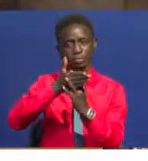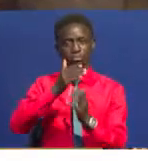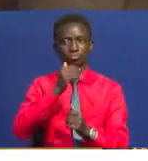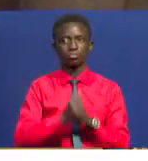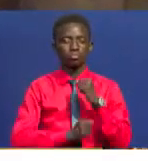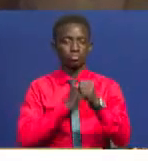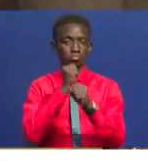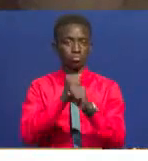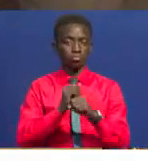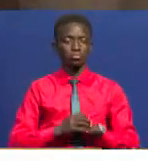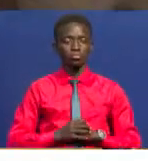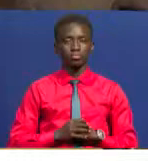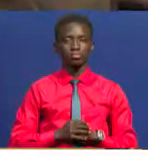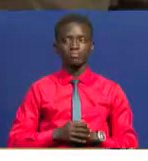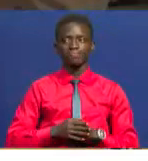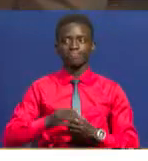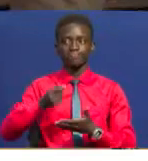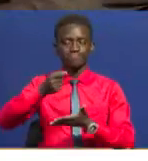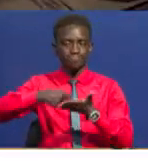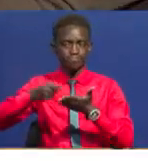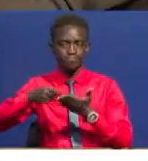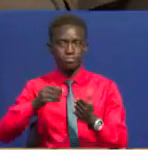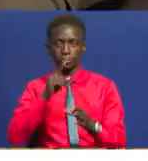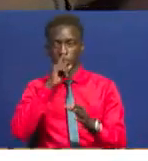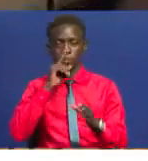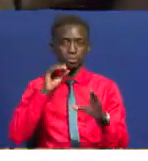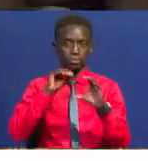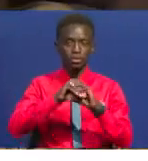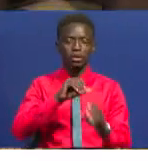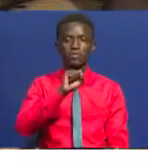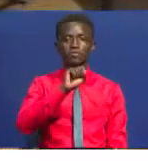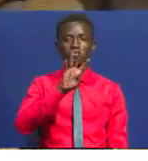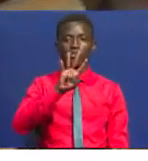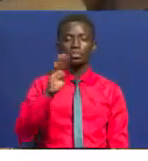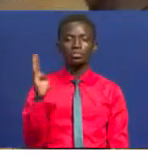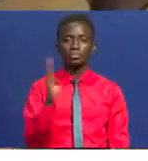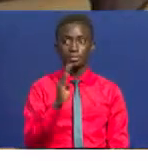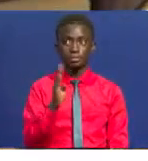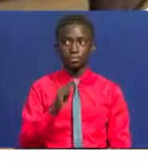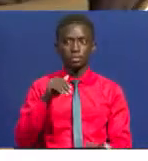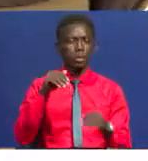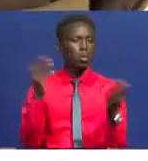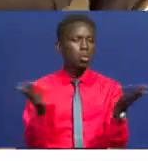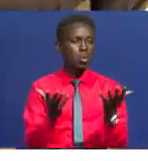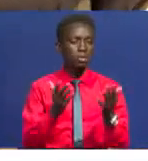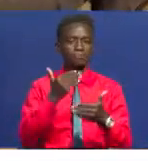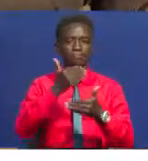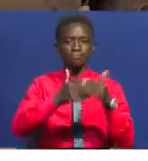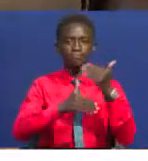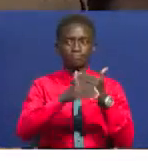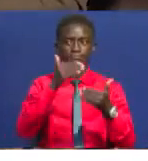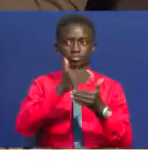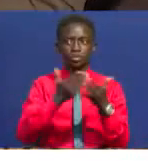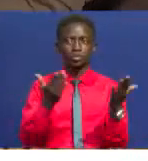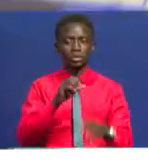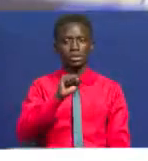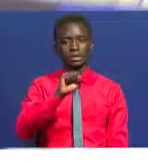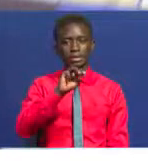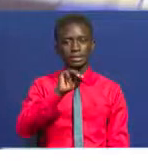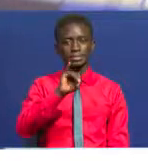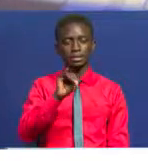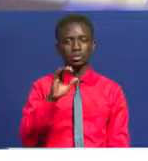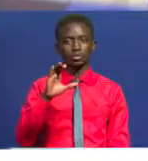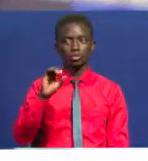A deal has been signed for investment of 54 billion shillings in the construction and development of semiconductors and microchips